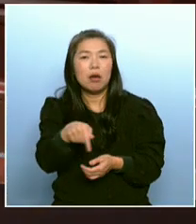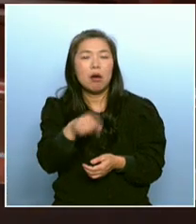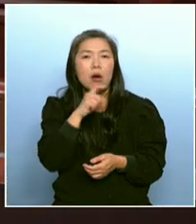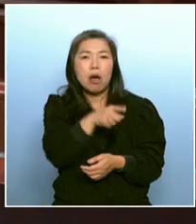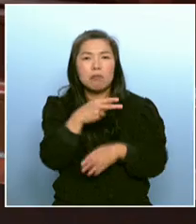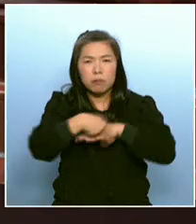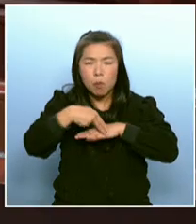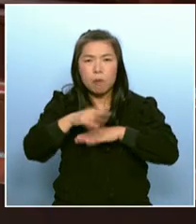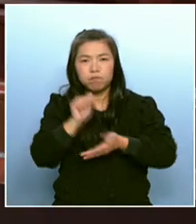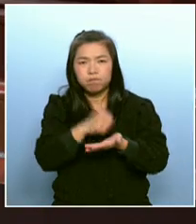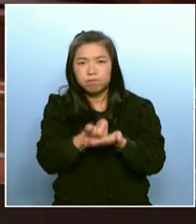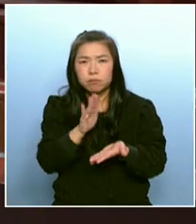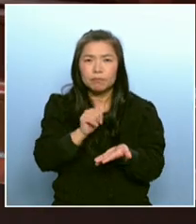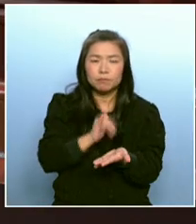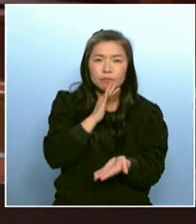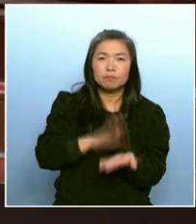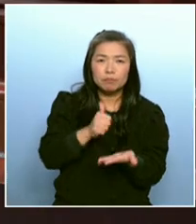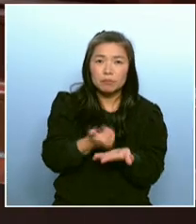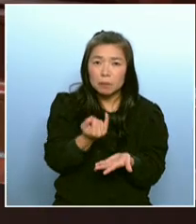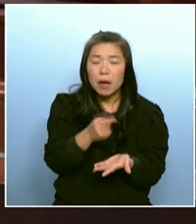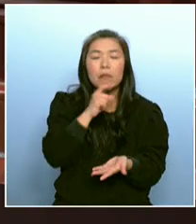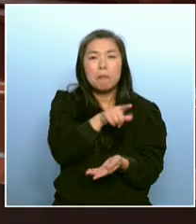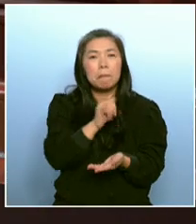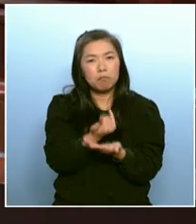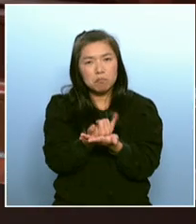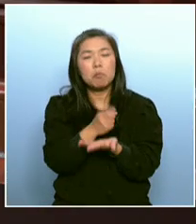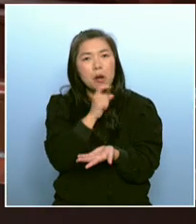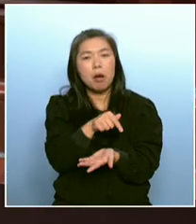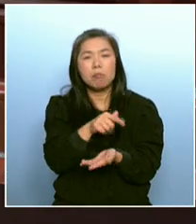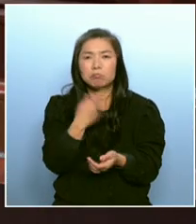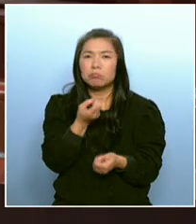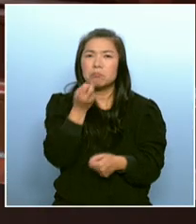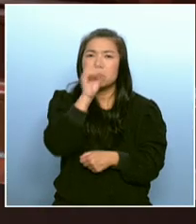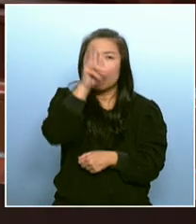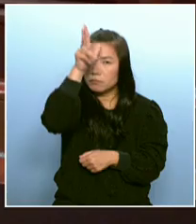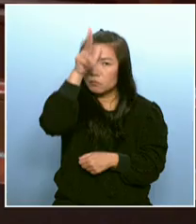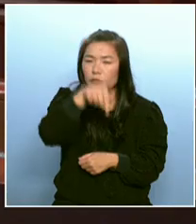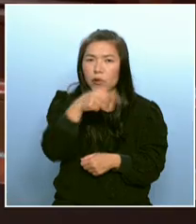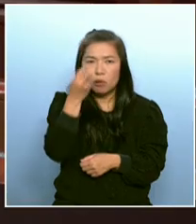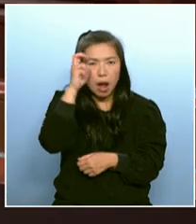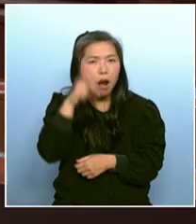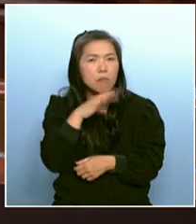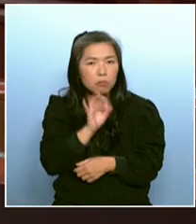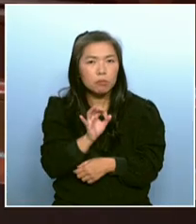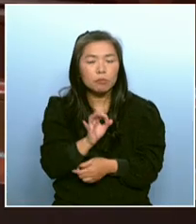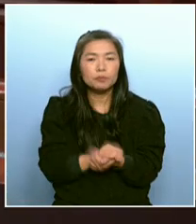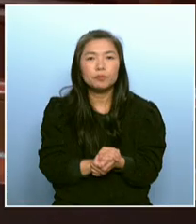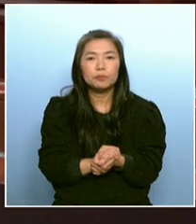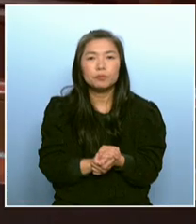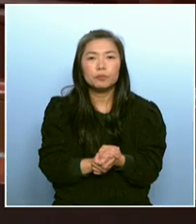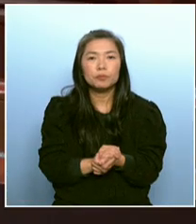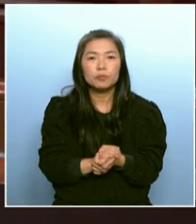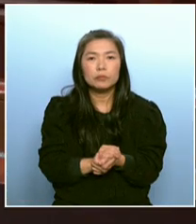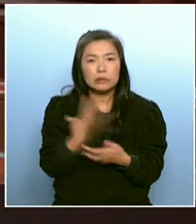2013, 2017, and 2020, there are studies on the effectiveness of the program. However,